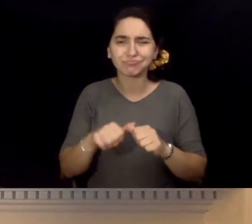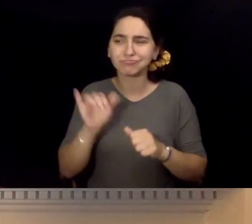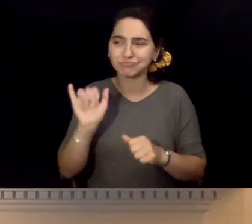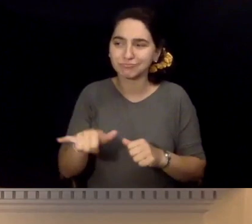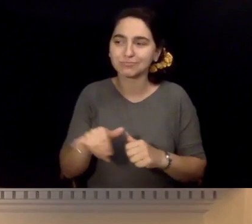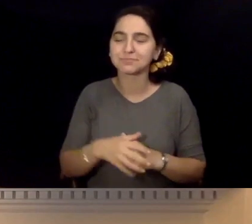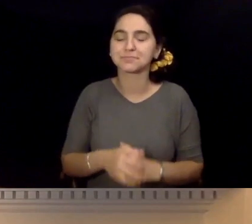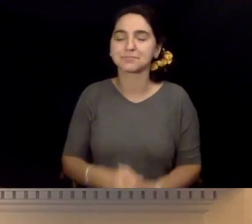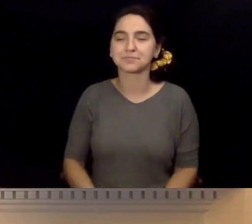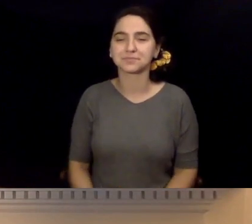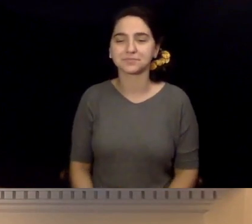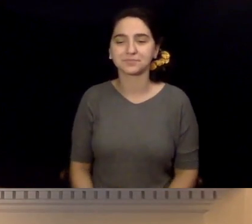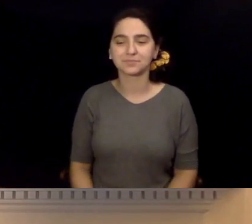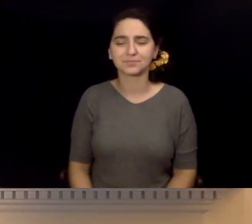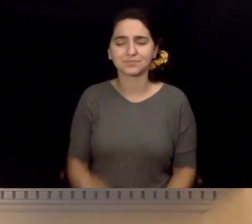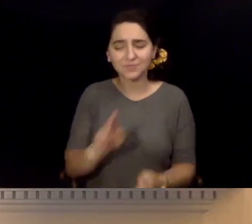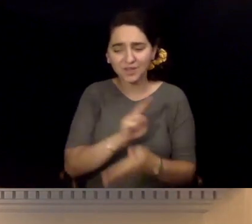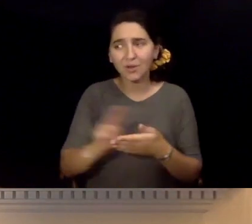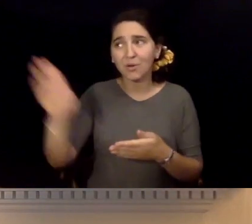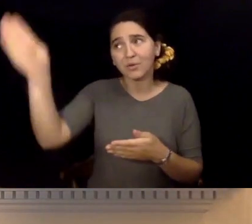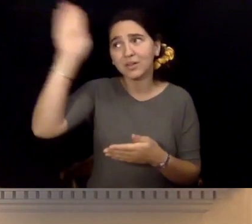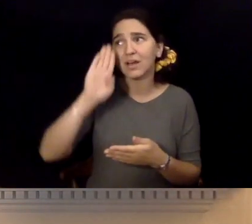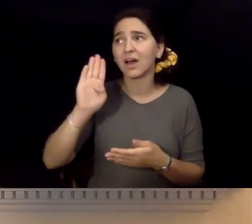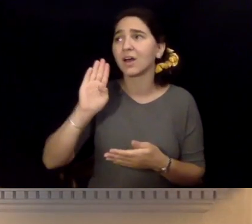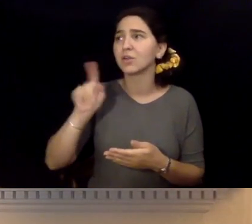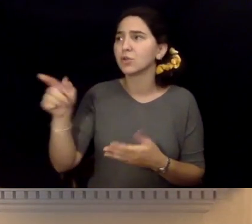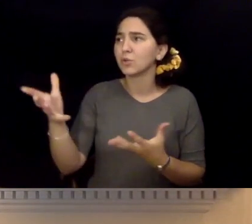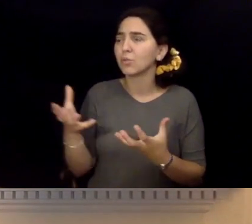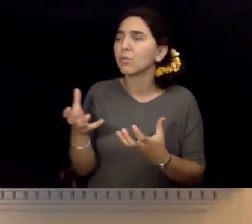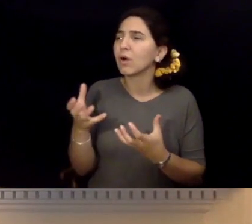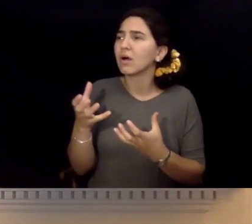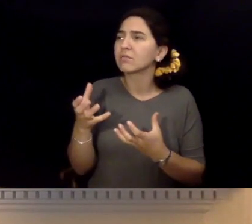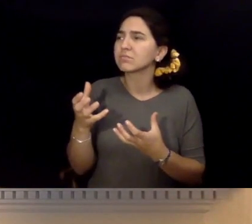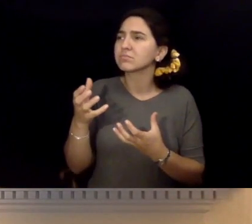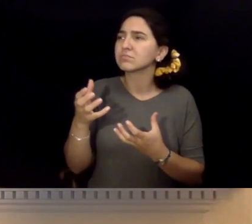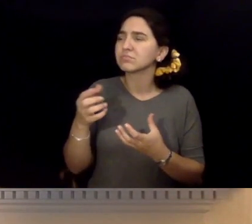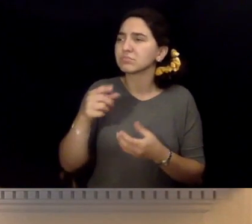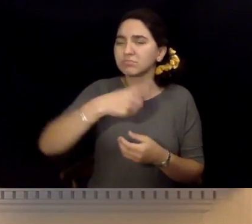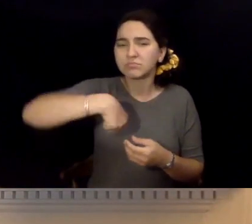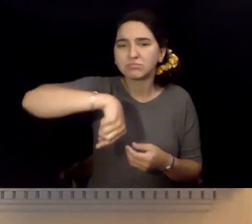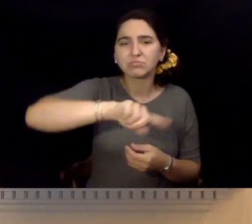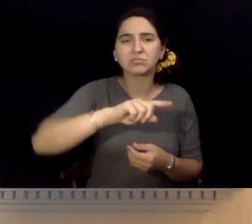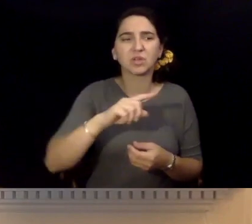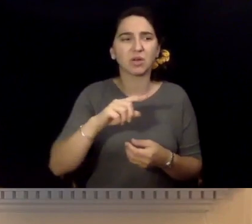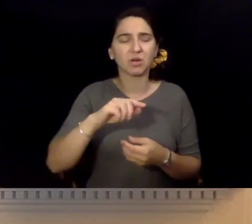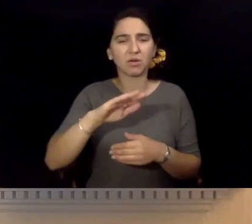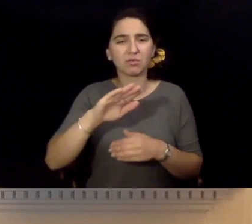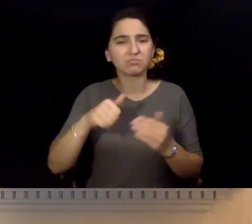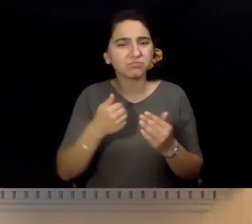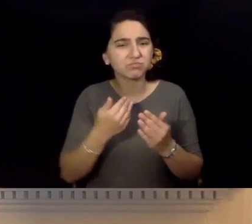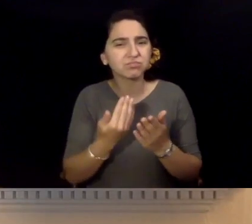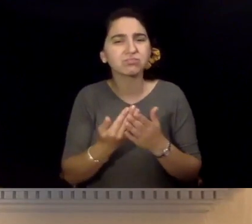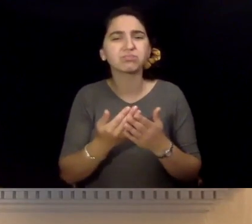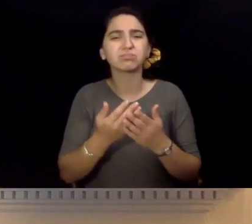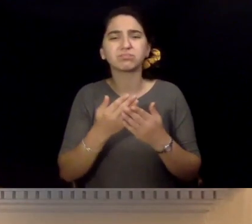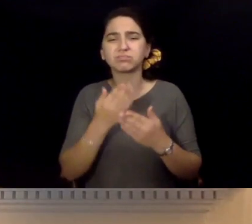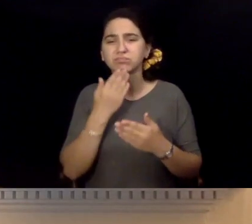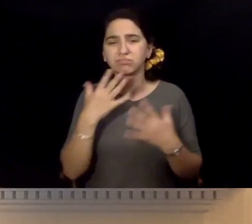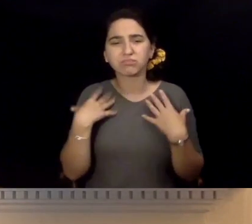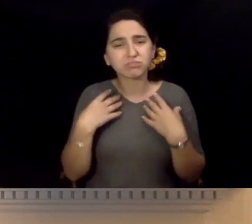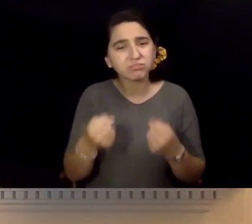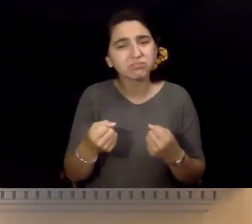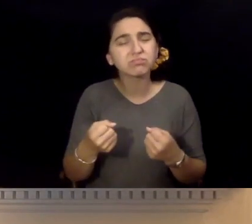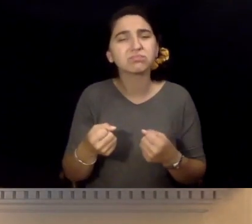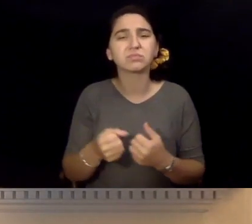Holy God, your desire is for our wholeness and our well-being. At this time, we hold